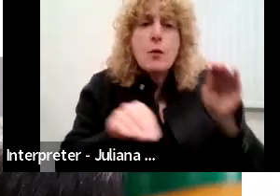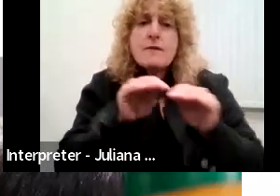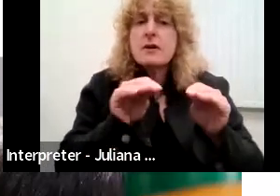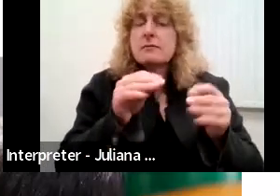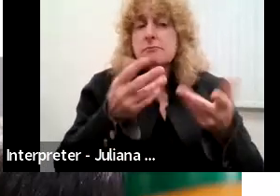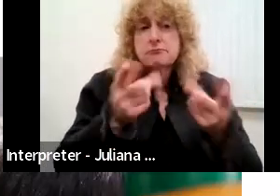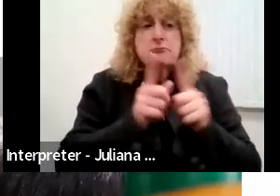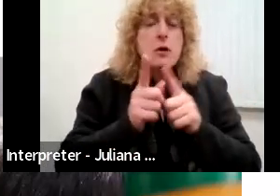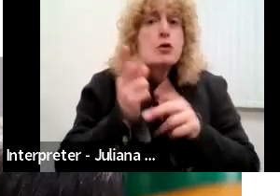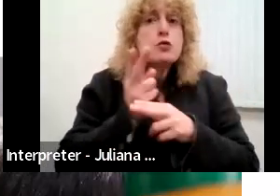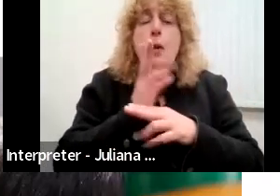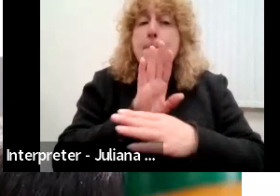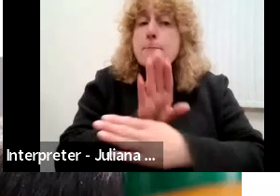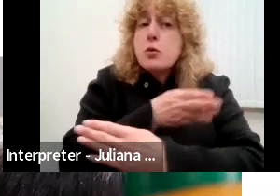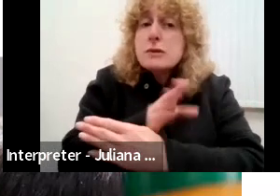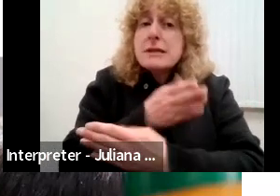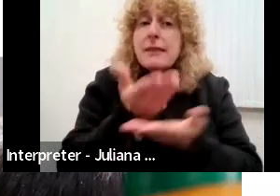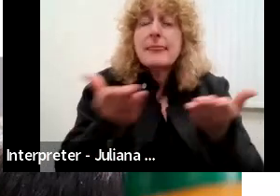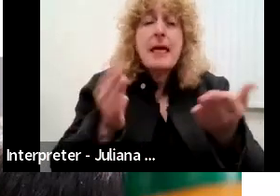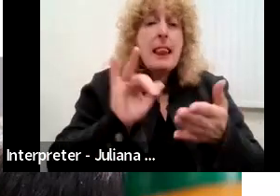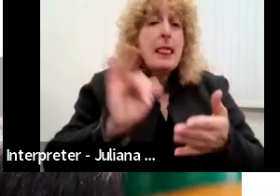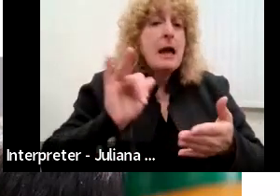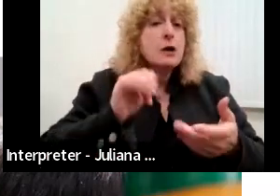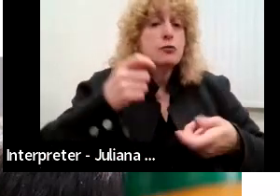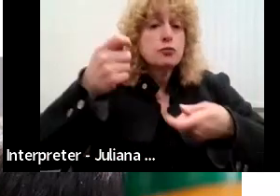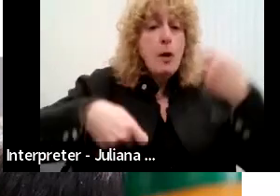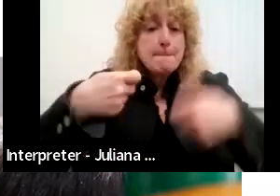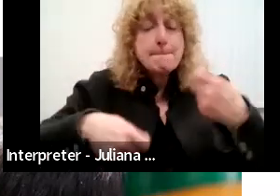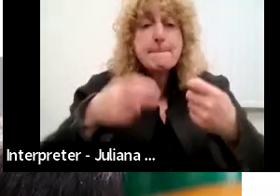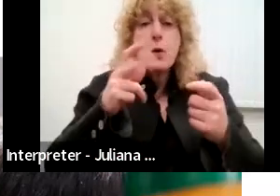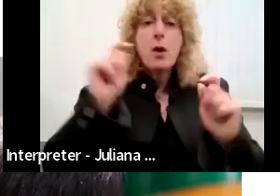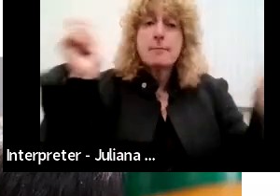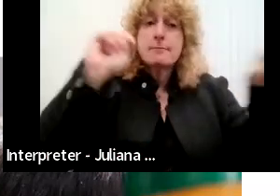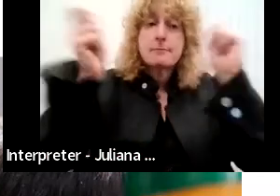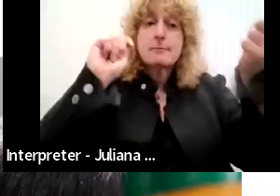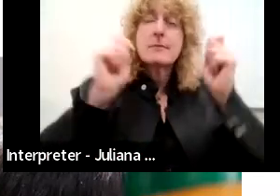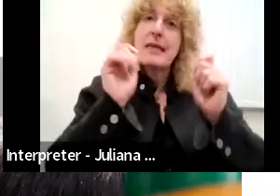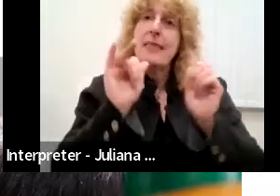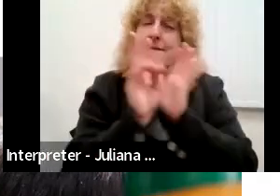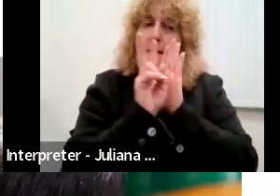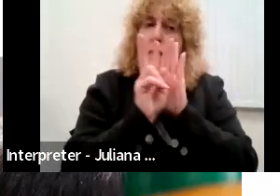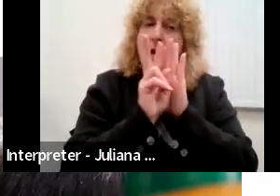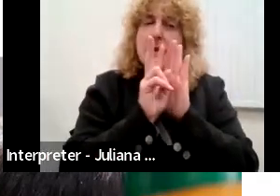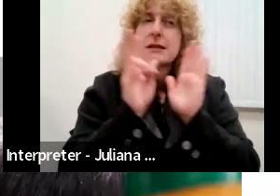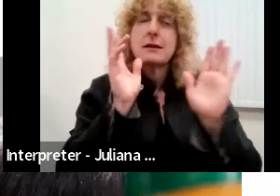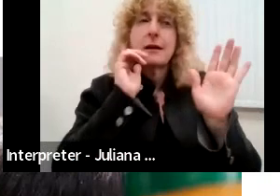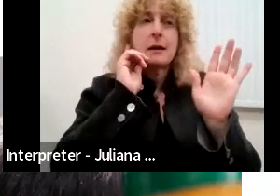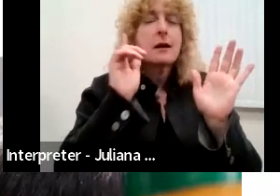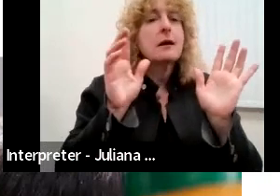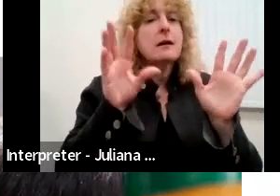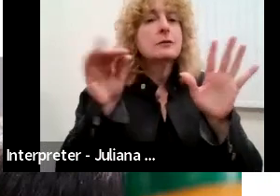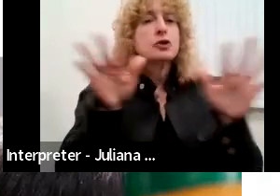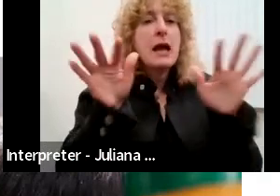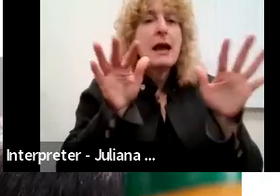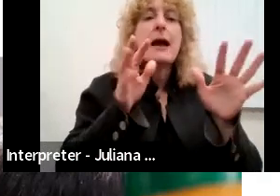using music instruments like drums and maracas, the vibrations and the shaking and squeezing stress